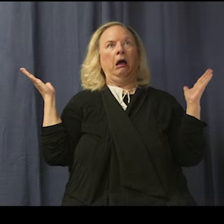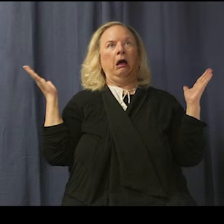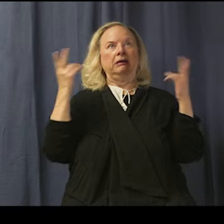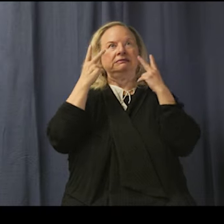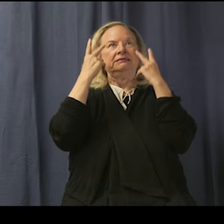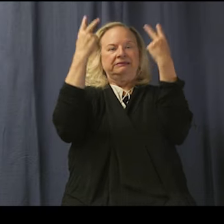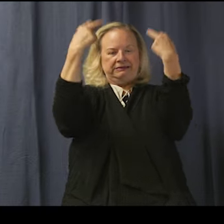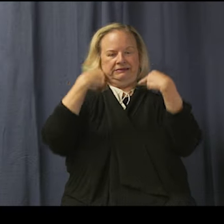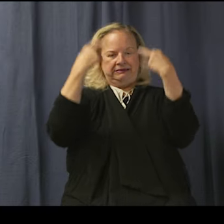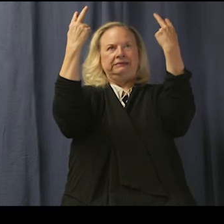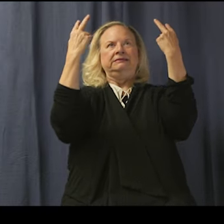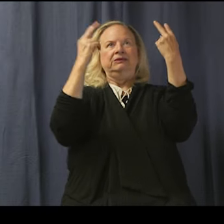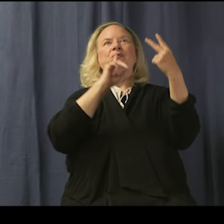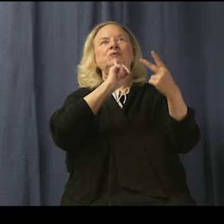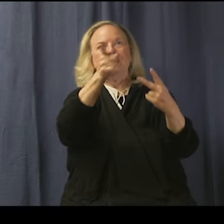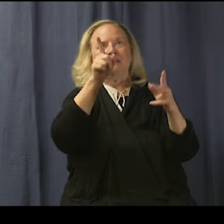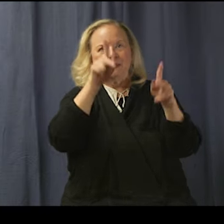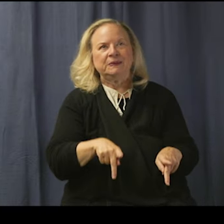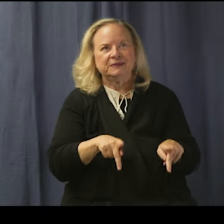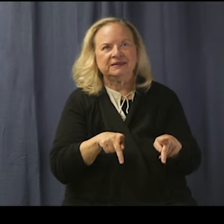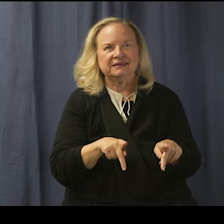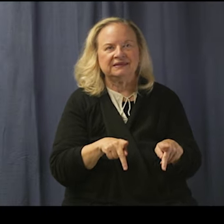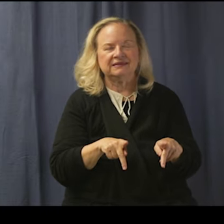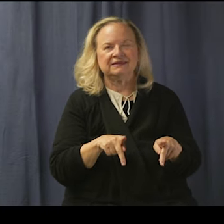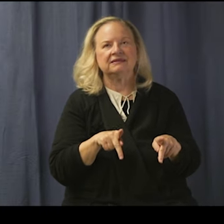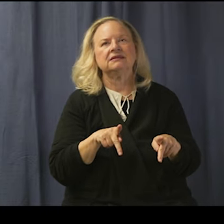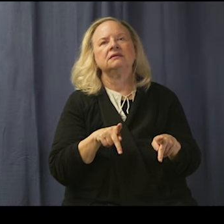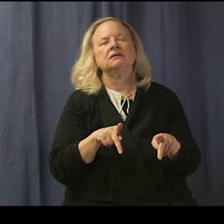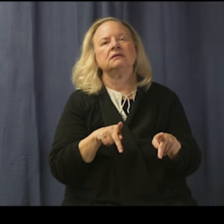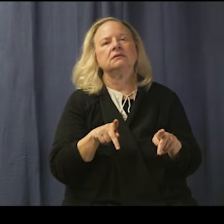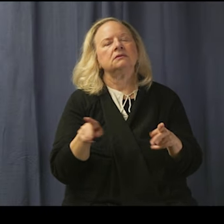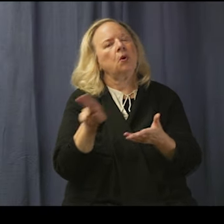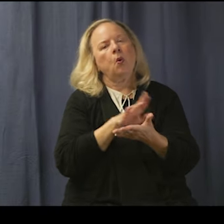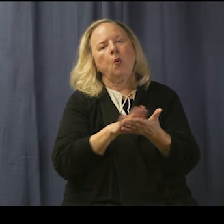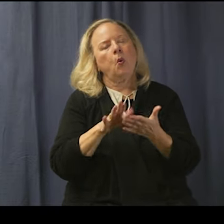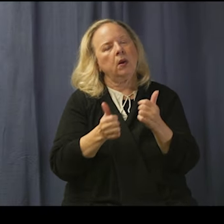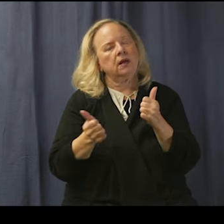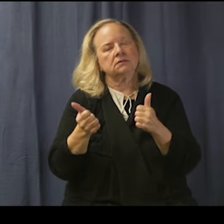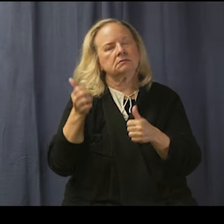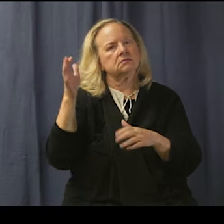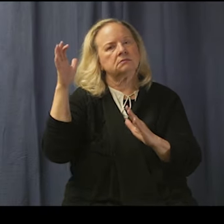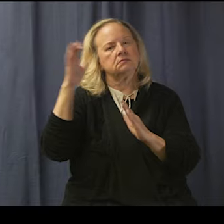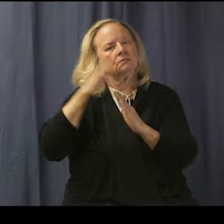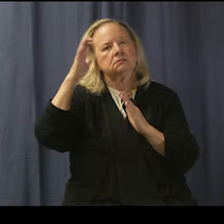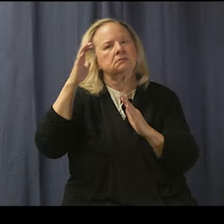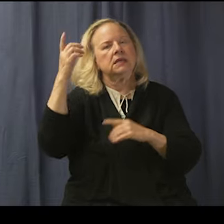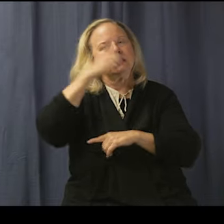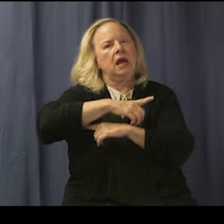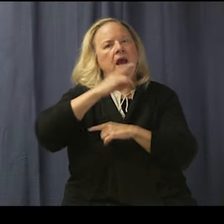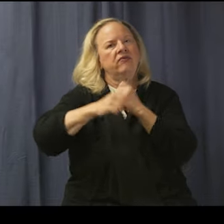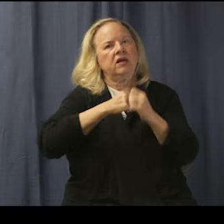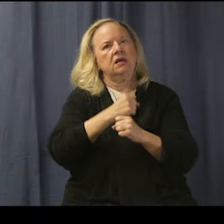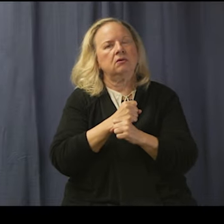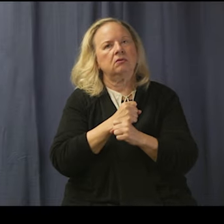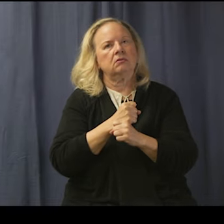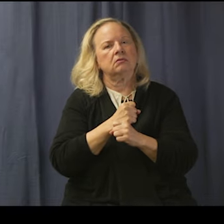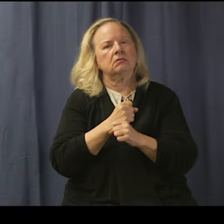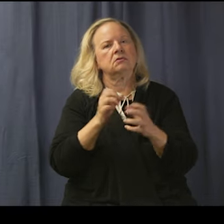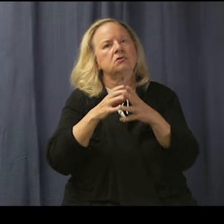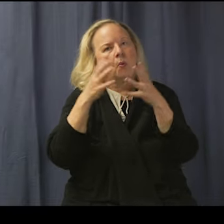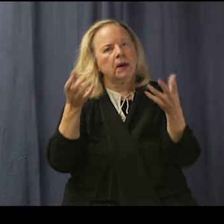what we're really like. And this is like one of the holiest days of the entire year. And for you to imagine, so